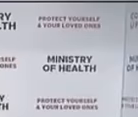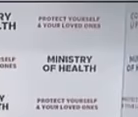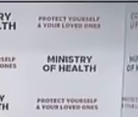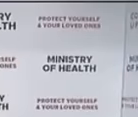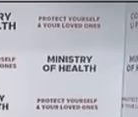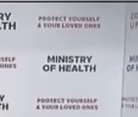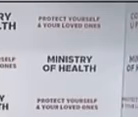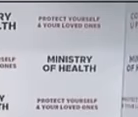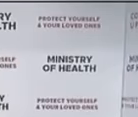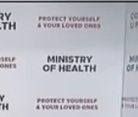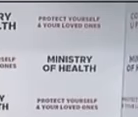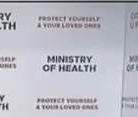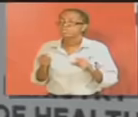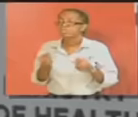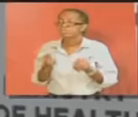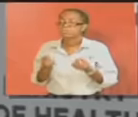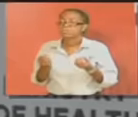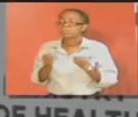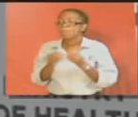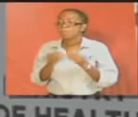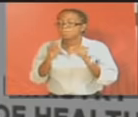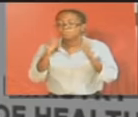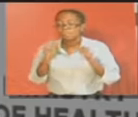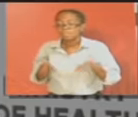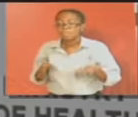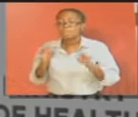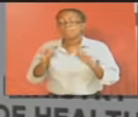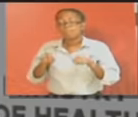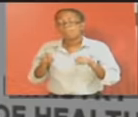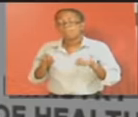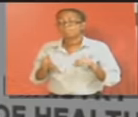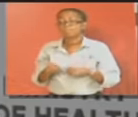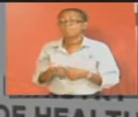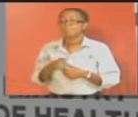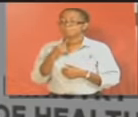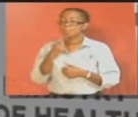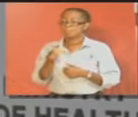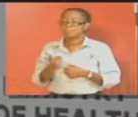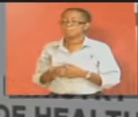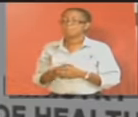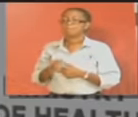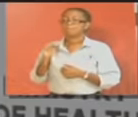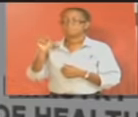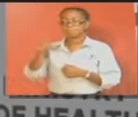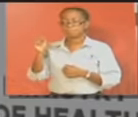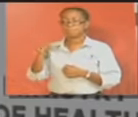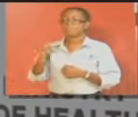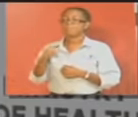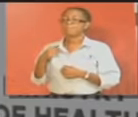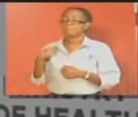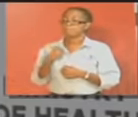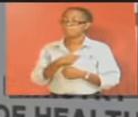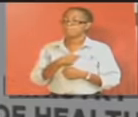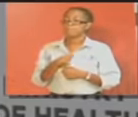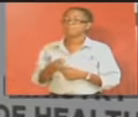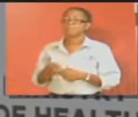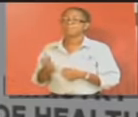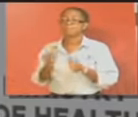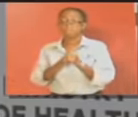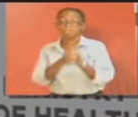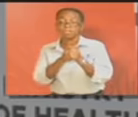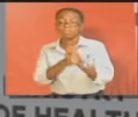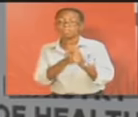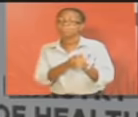Okay, thank you for the question. So yes, we have been ensuring that all of the asymptomatic contacts of individuals who've